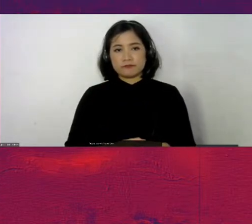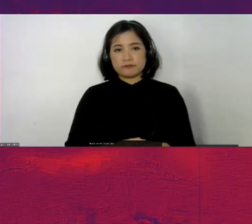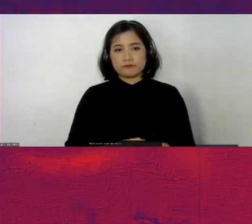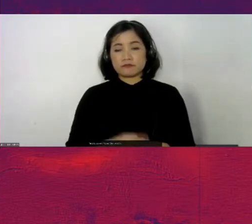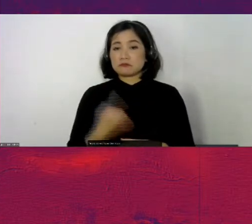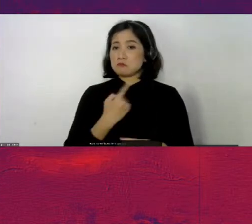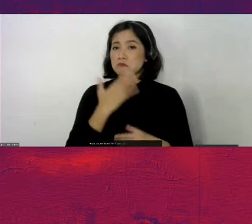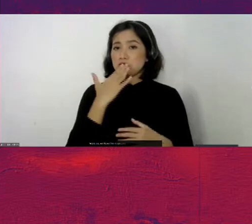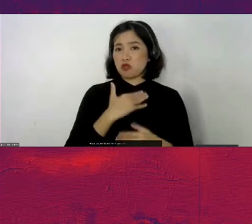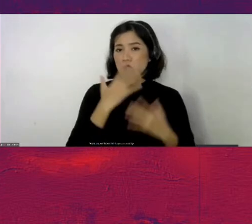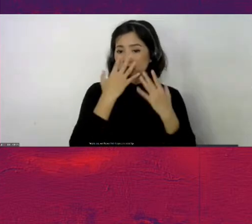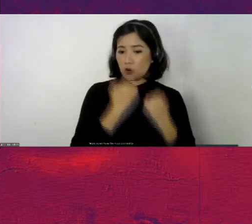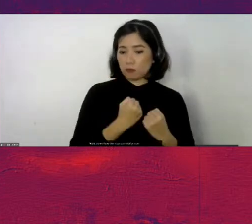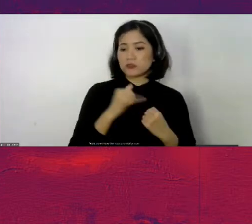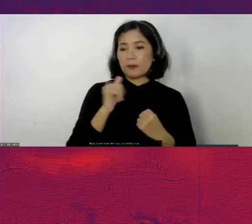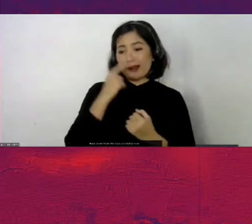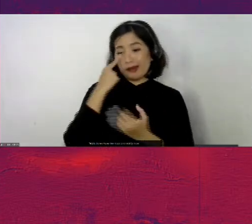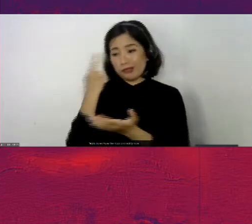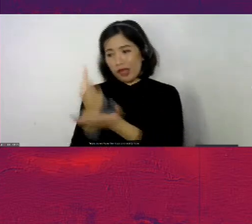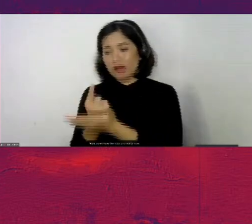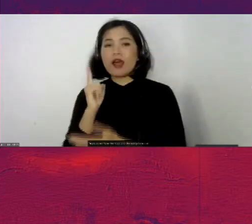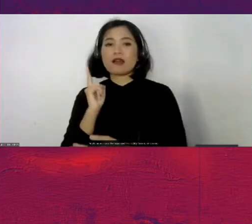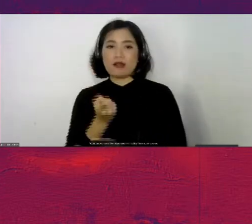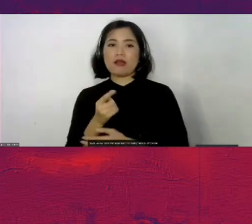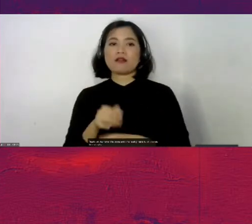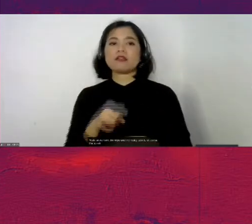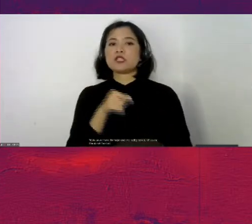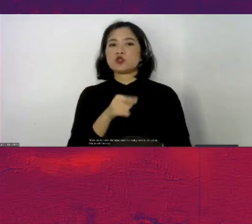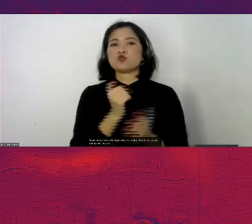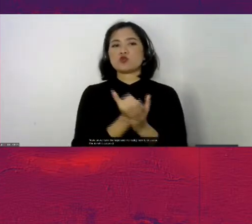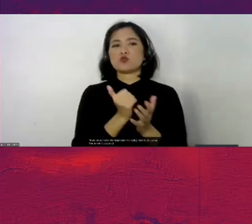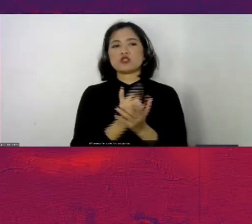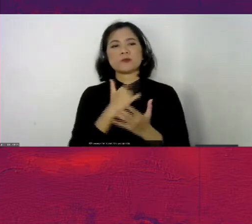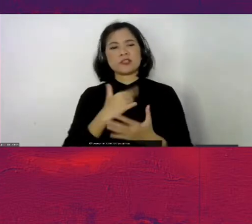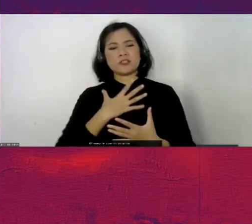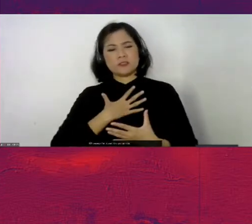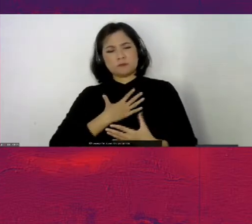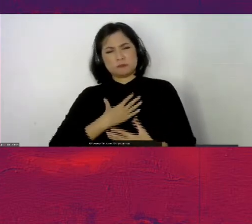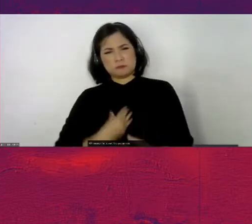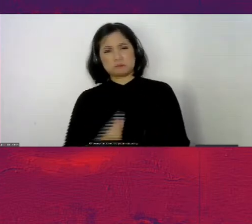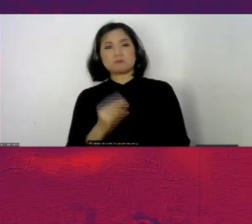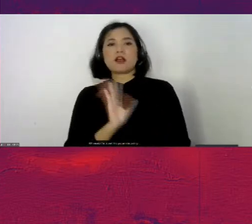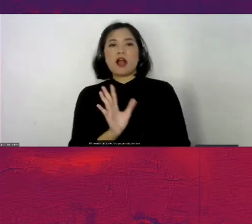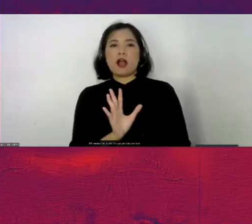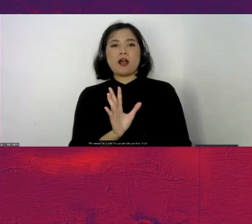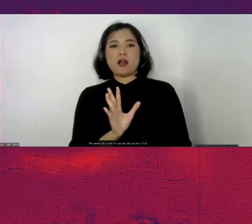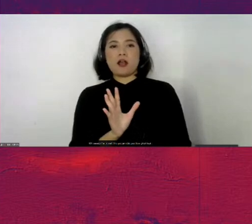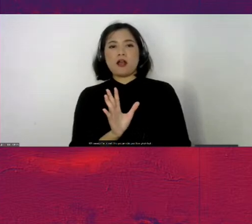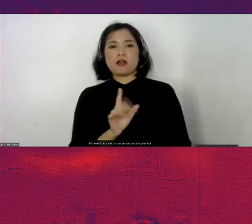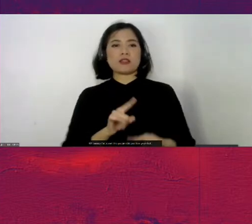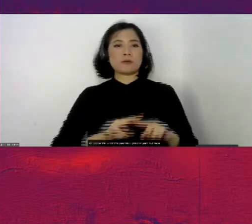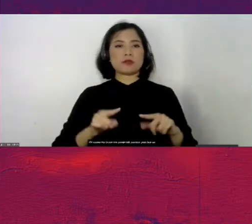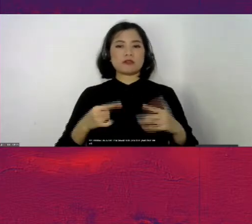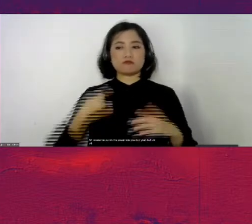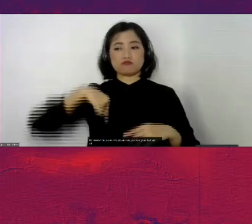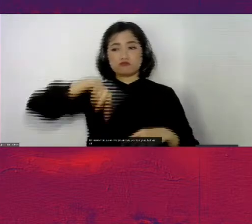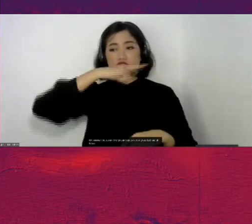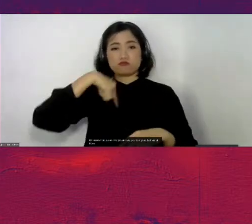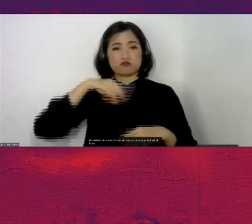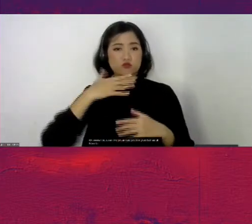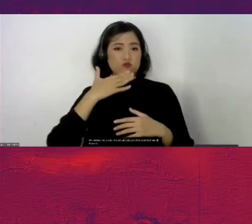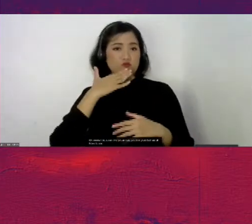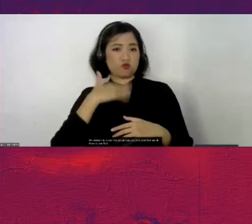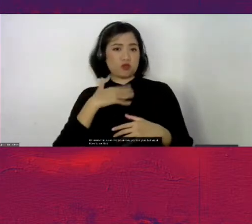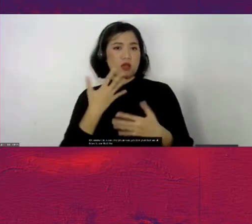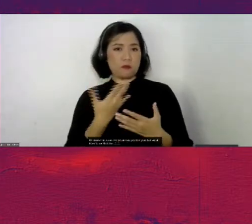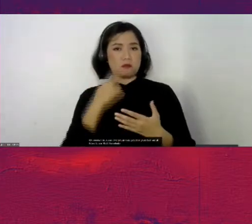the reality here. Of course, this is not a pessimistic position, yeah, but we all have to see that the